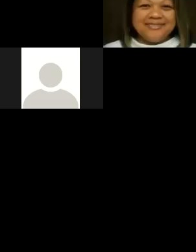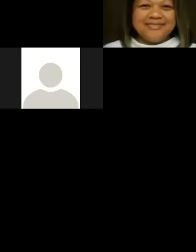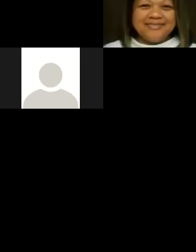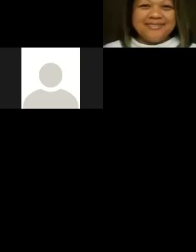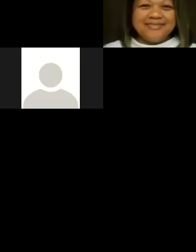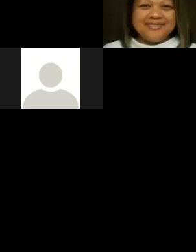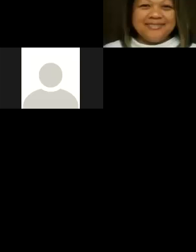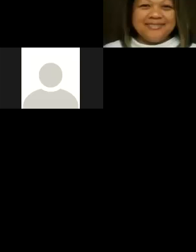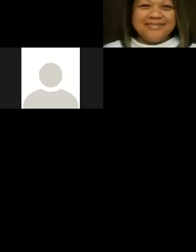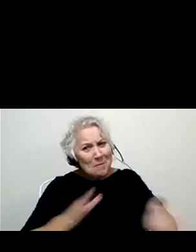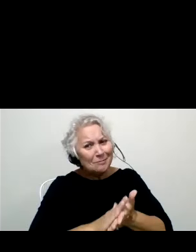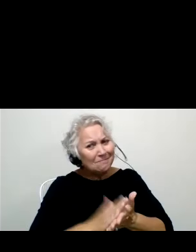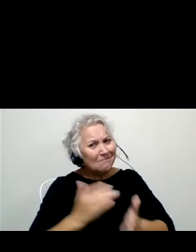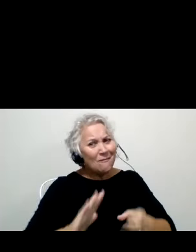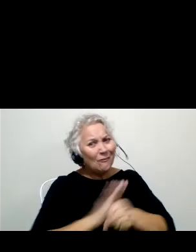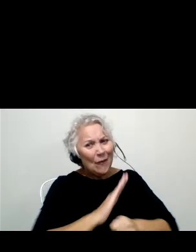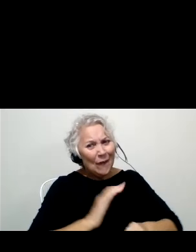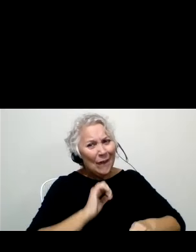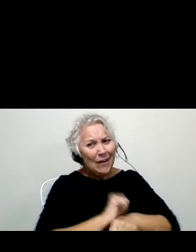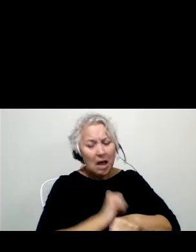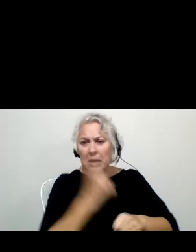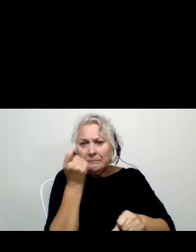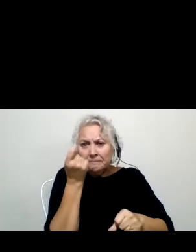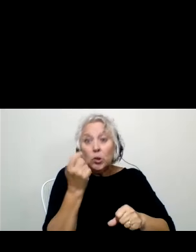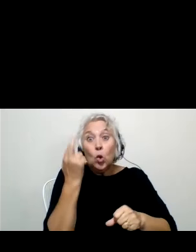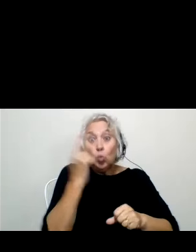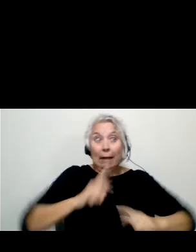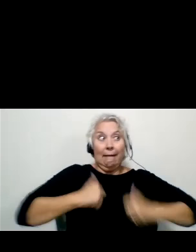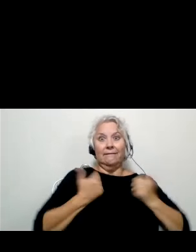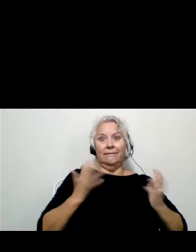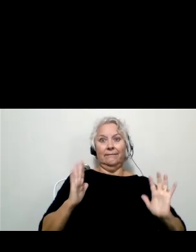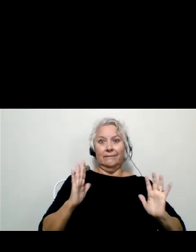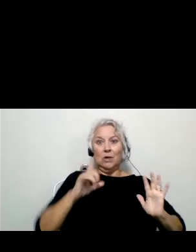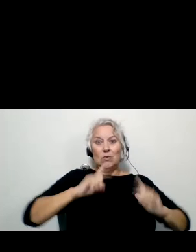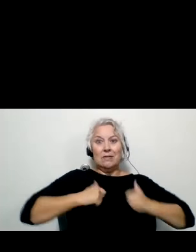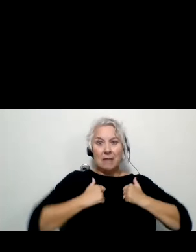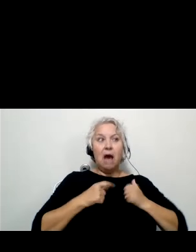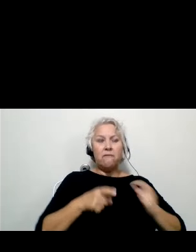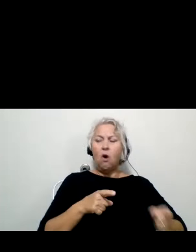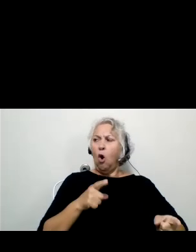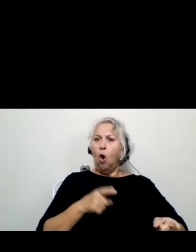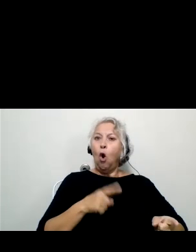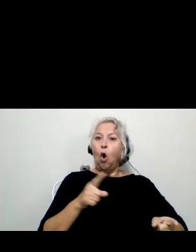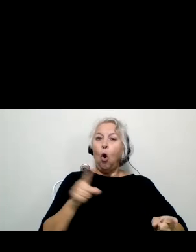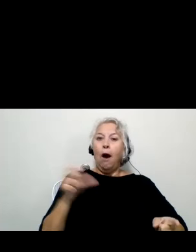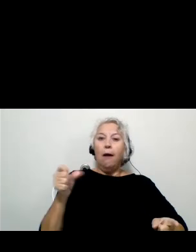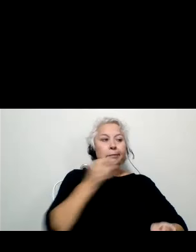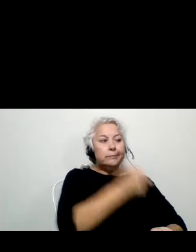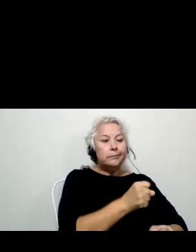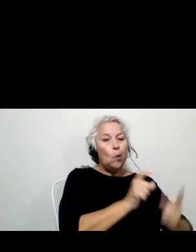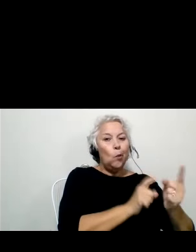school my entire career. I understand the reality, and the reality was that while they said he was assigned a